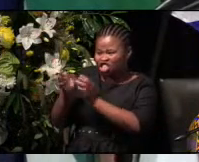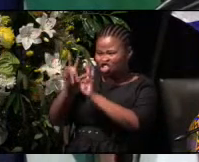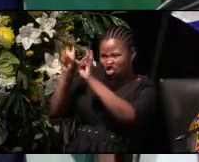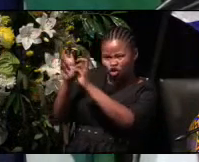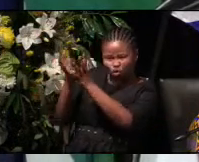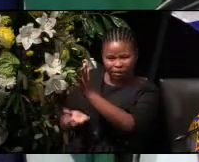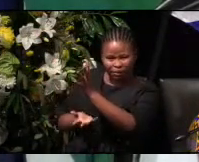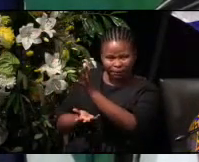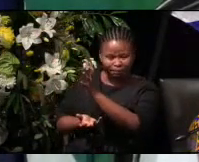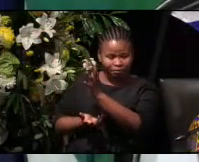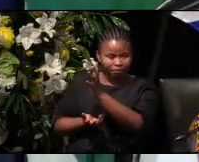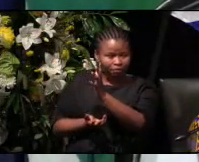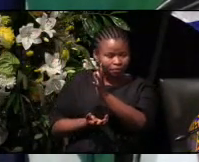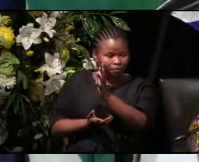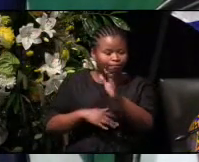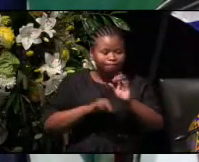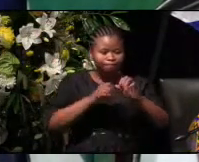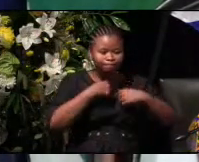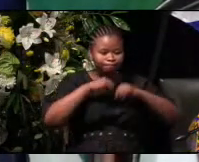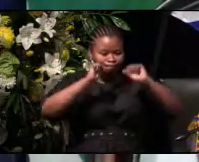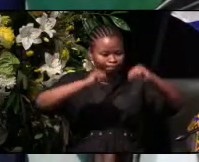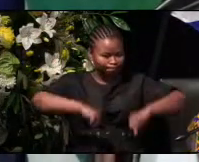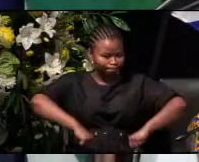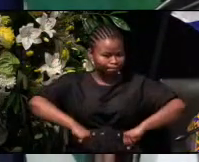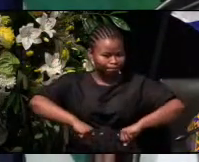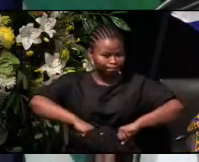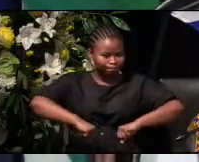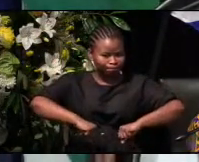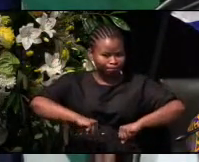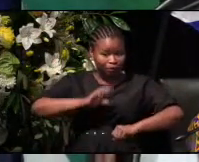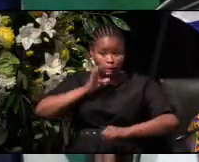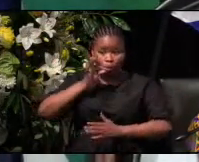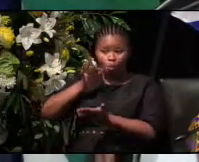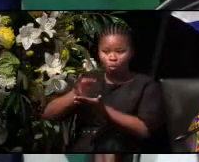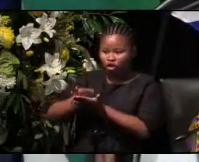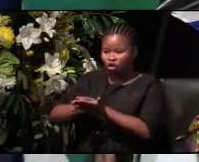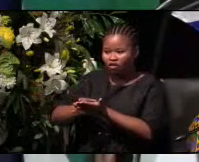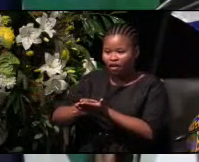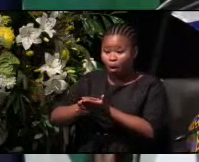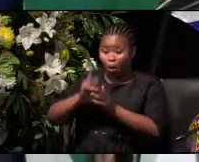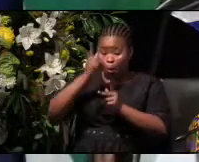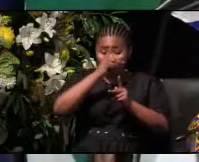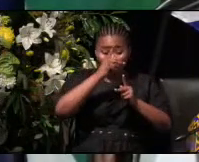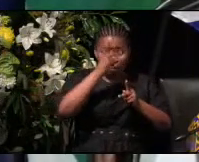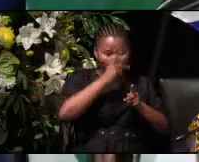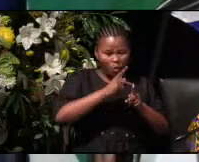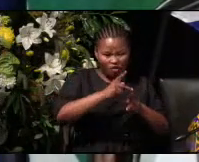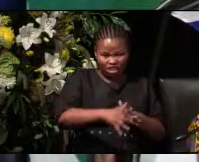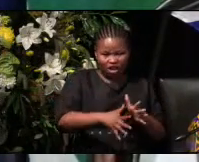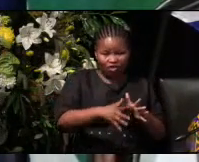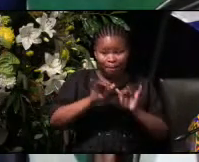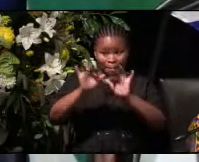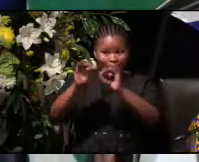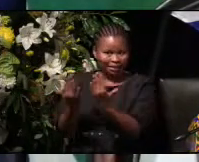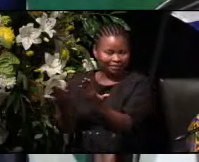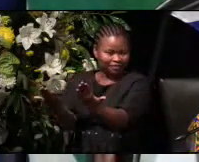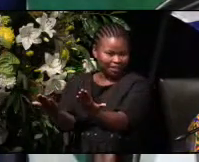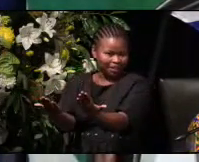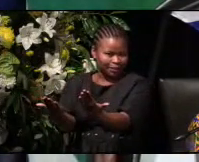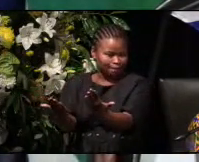issues I agree with the notion of a professionalization of Public Service